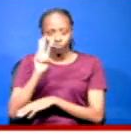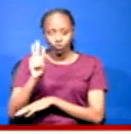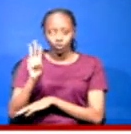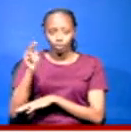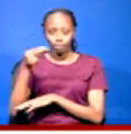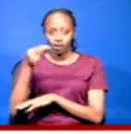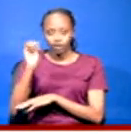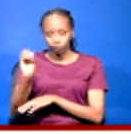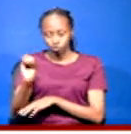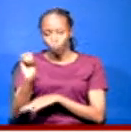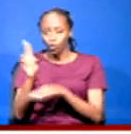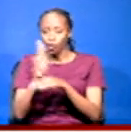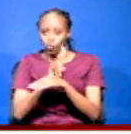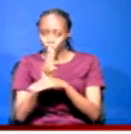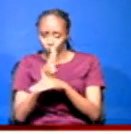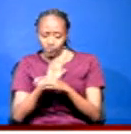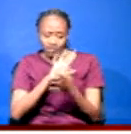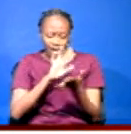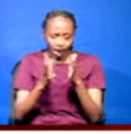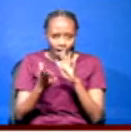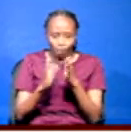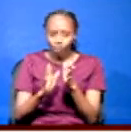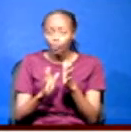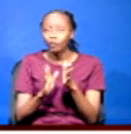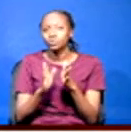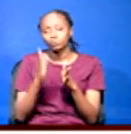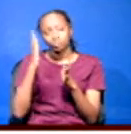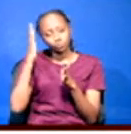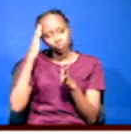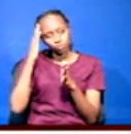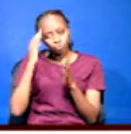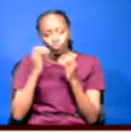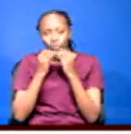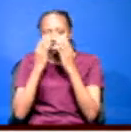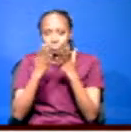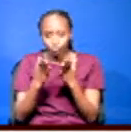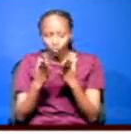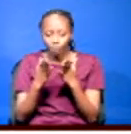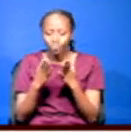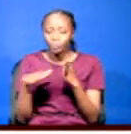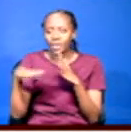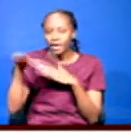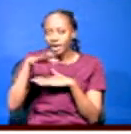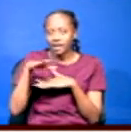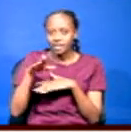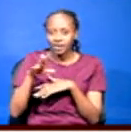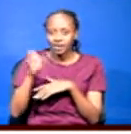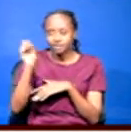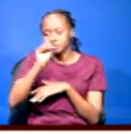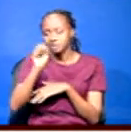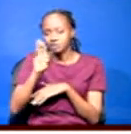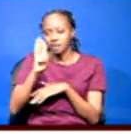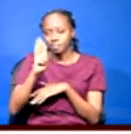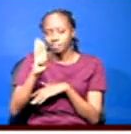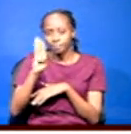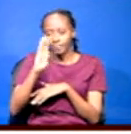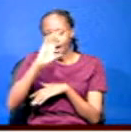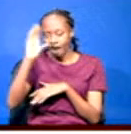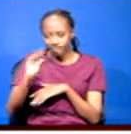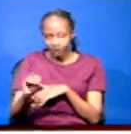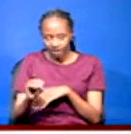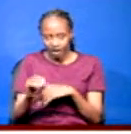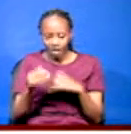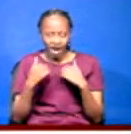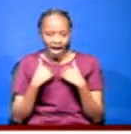using their estimates, inform us that sub-Saharan Africa has only 1.3% of